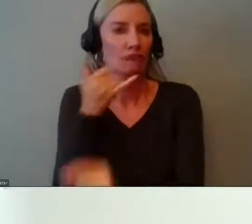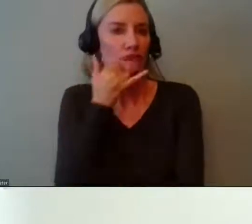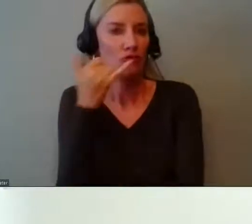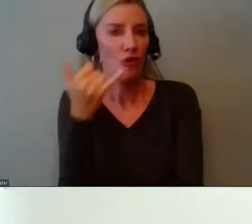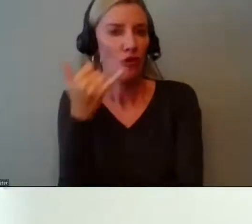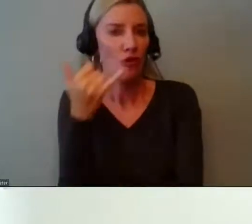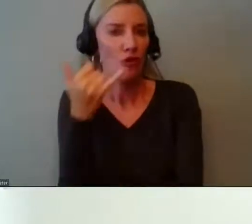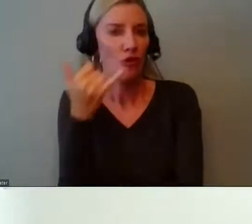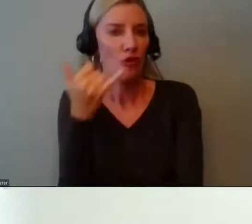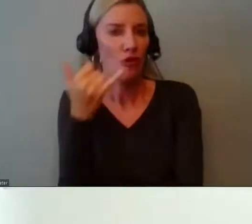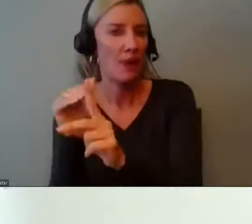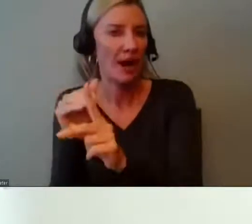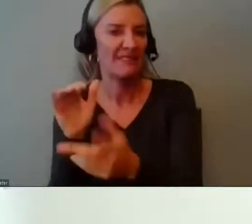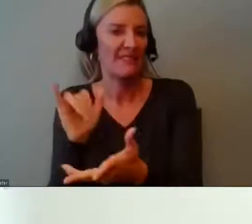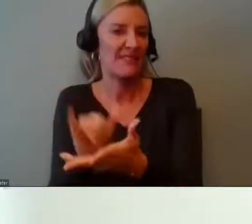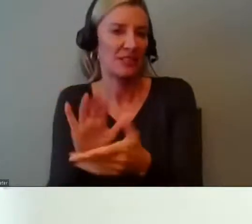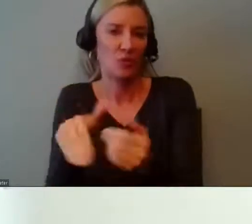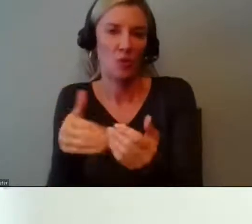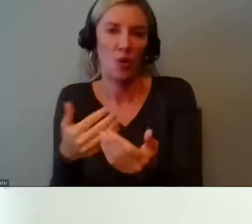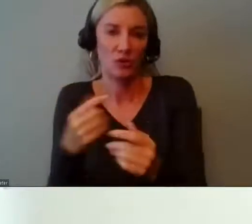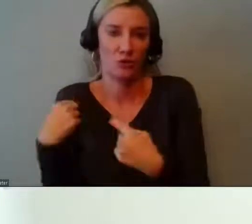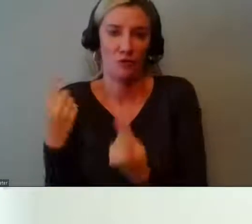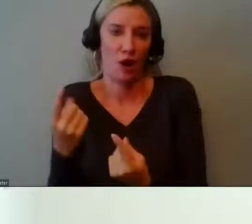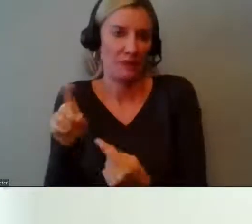pretty nearly all that's been necessary.